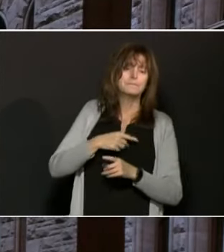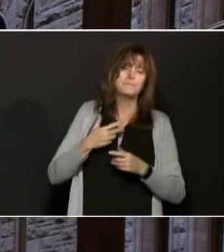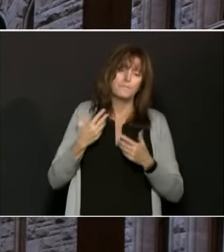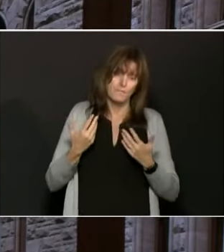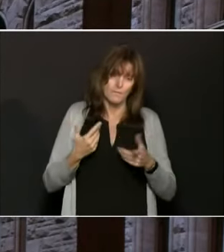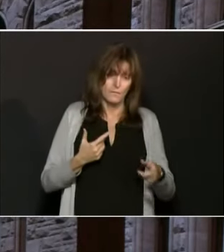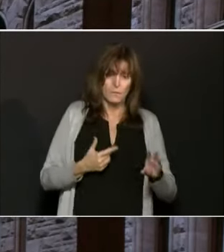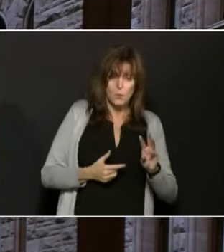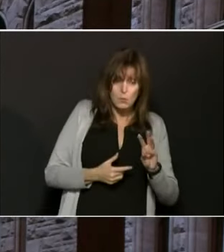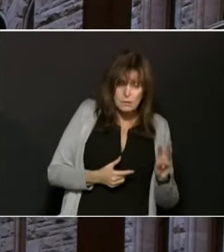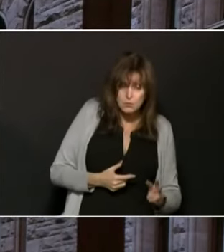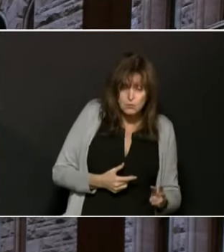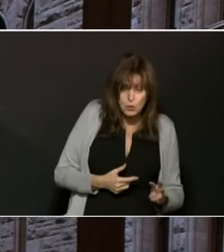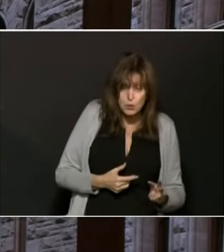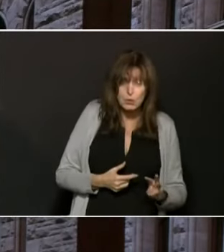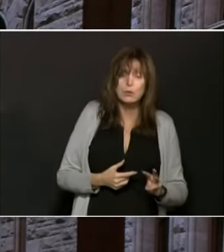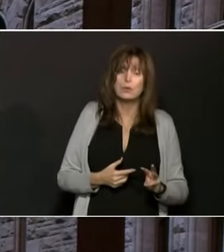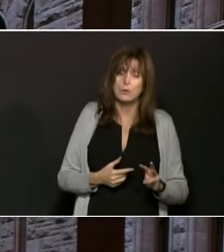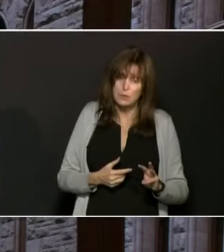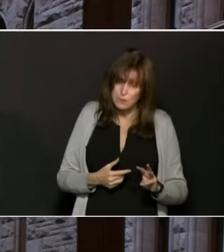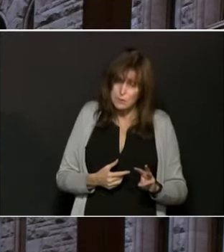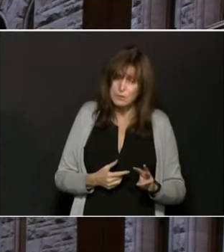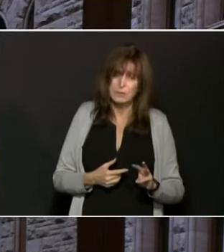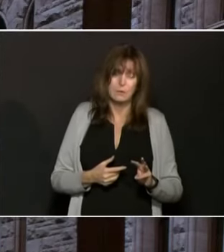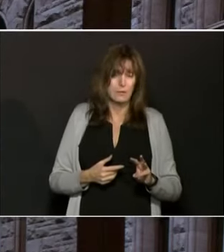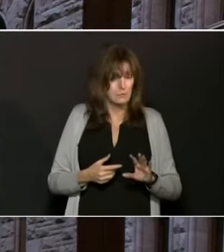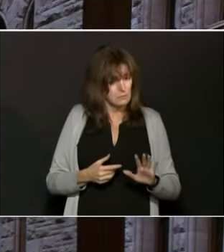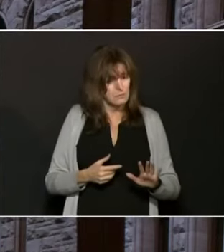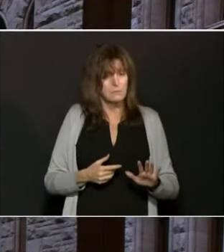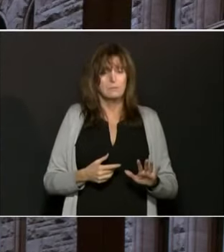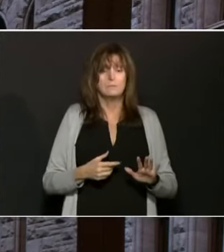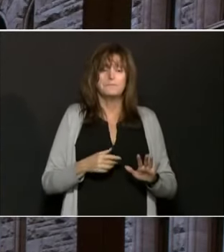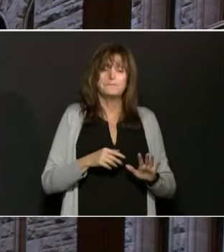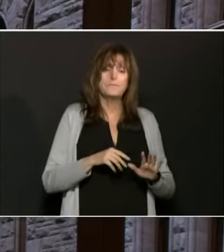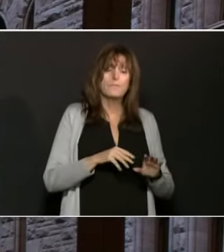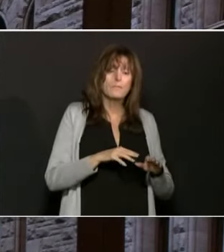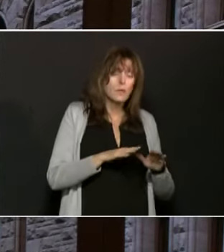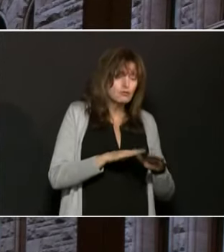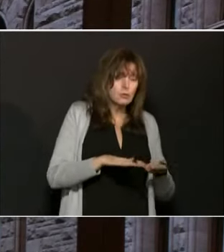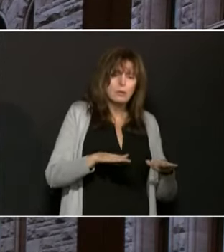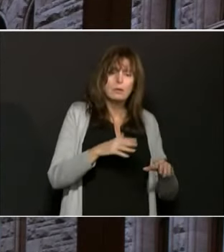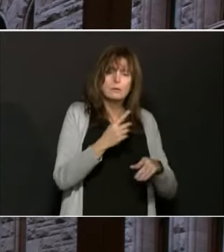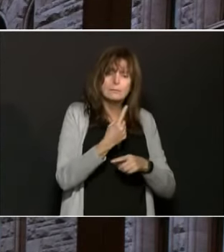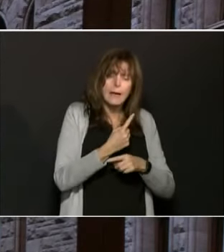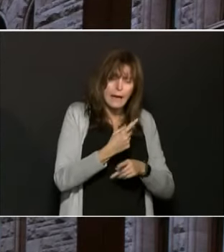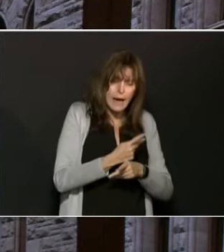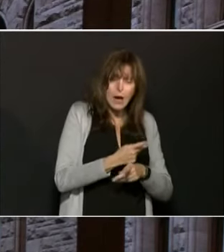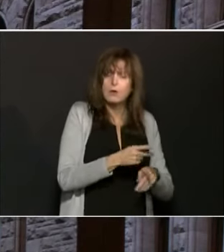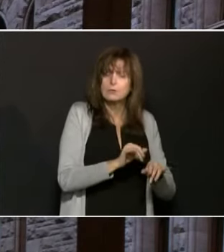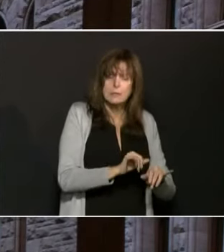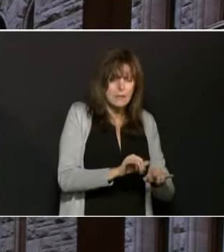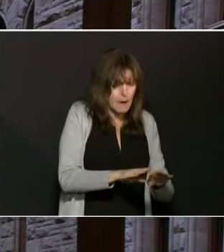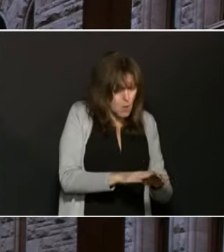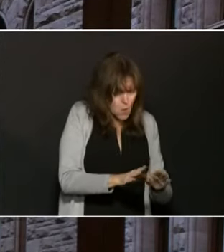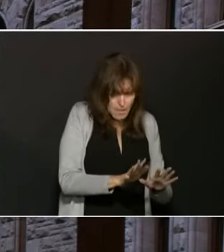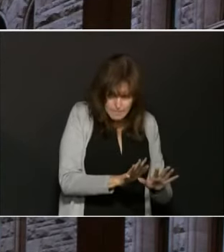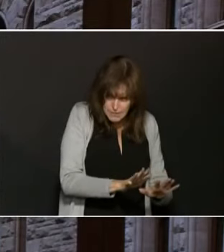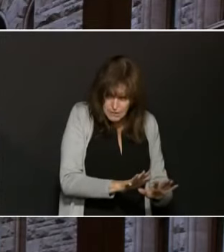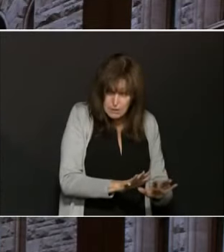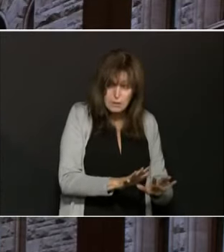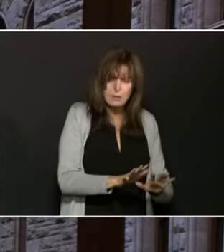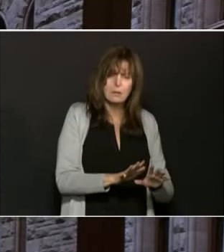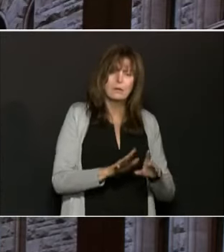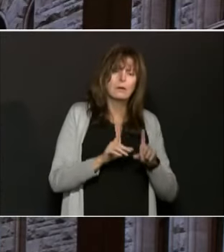Dr. Ahmed is keeping the child care centers open. He's just asking the students to switch from in-class to virtual for the final week before the Christmas